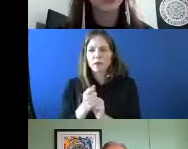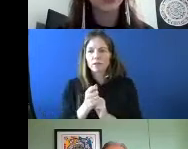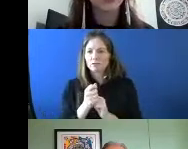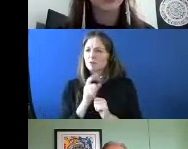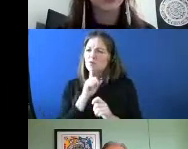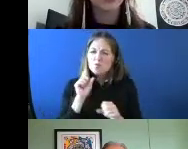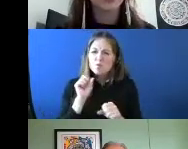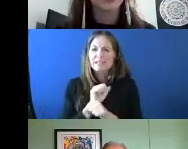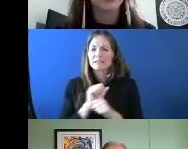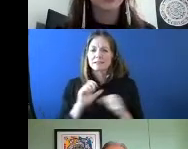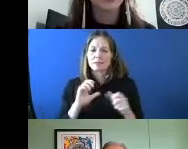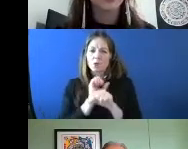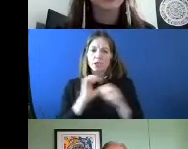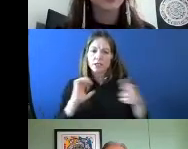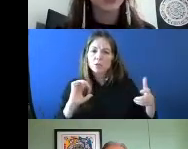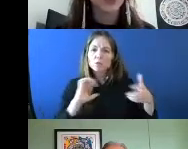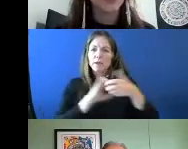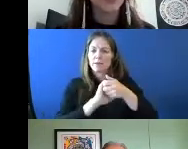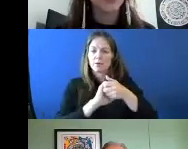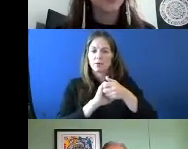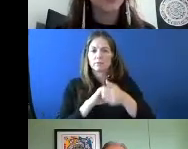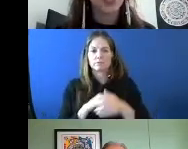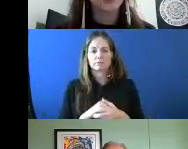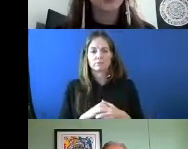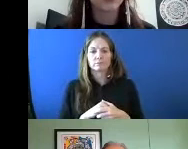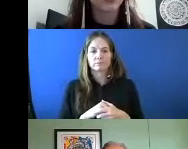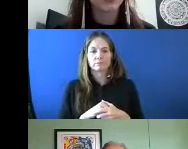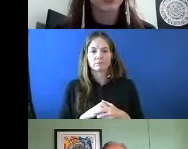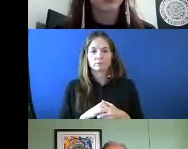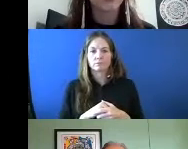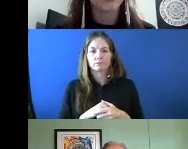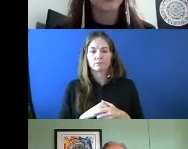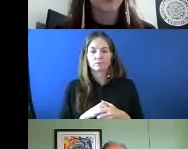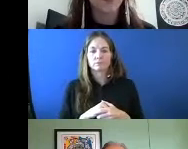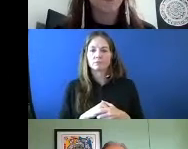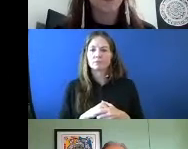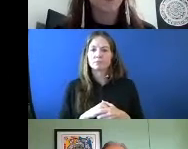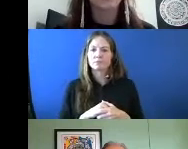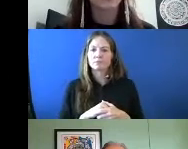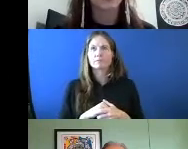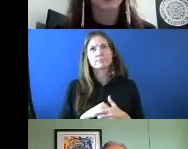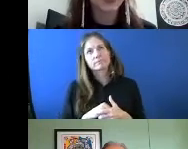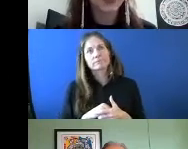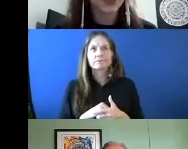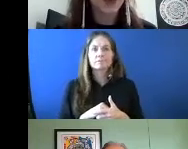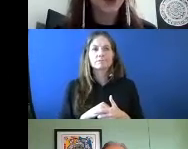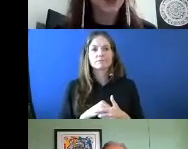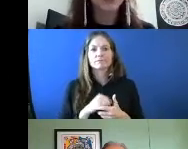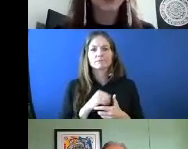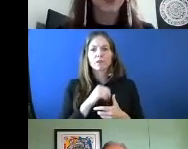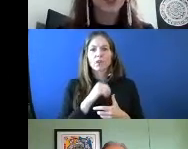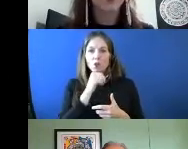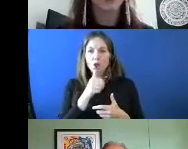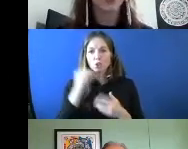to, you know, not determine what sorts of things we're going to do to empower them,